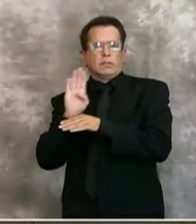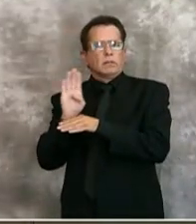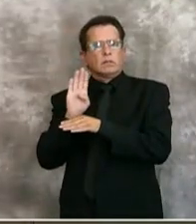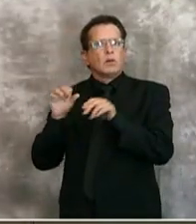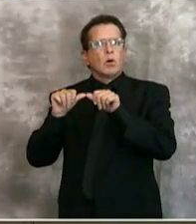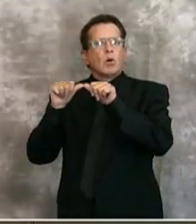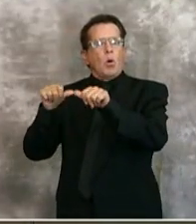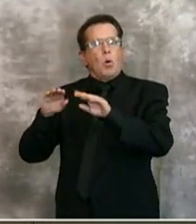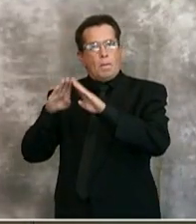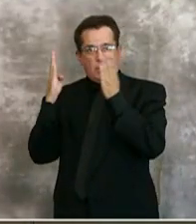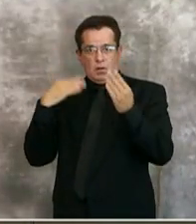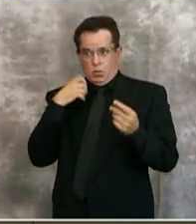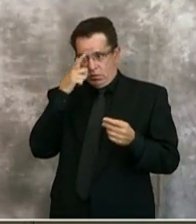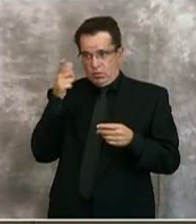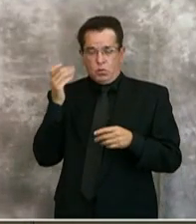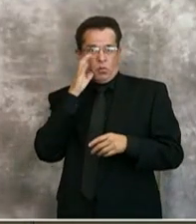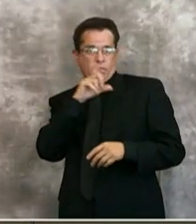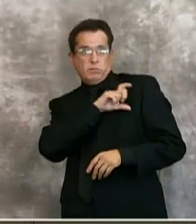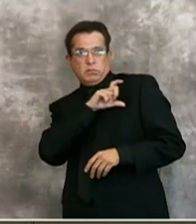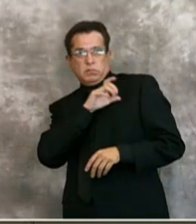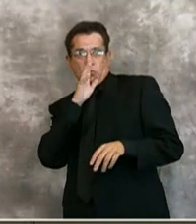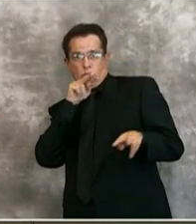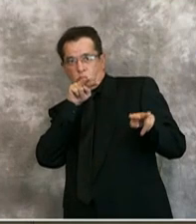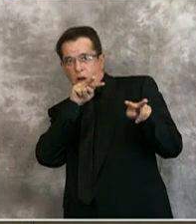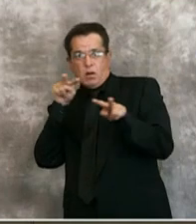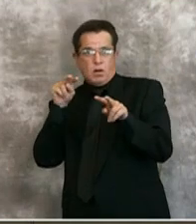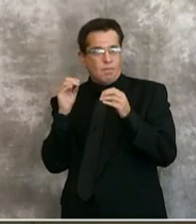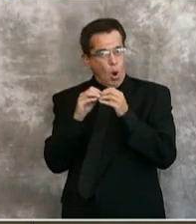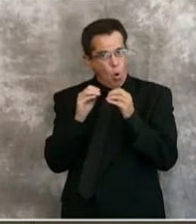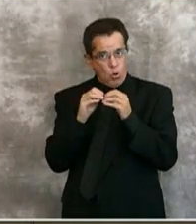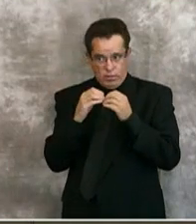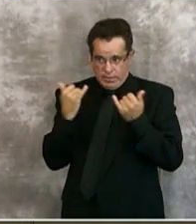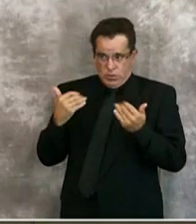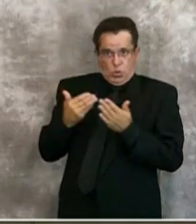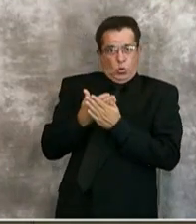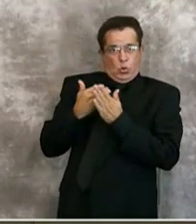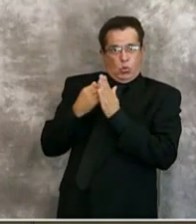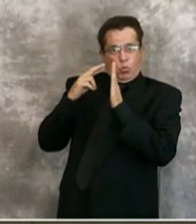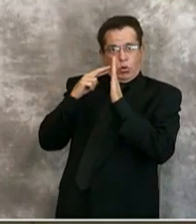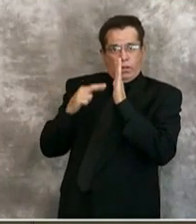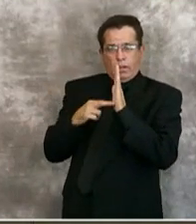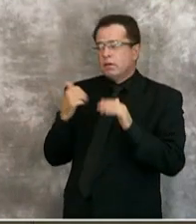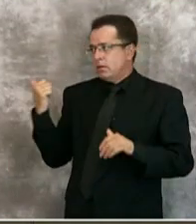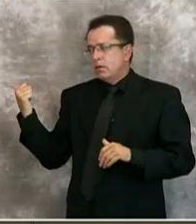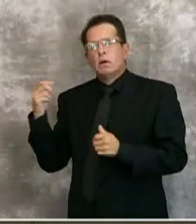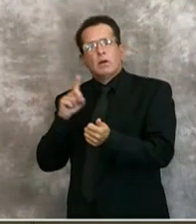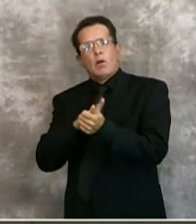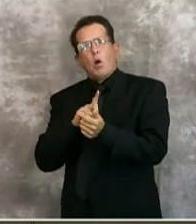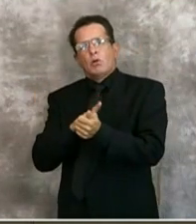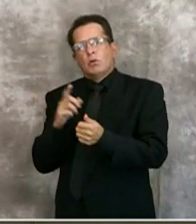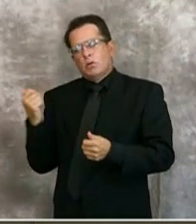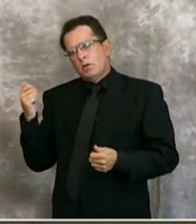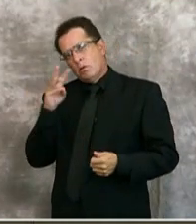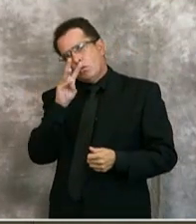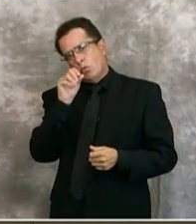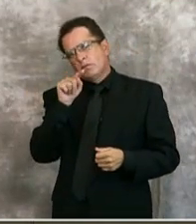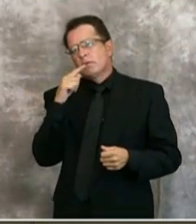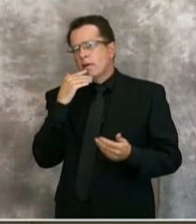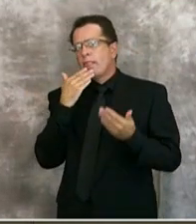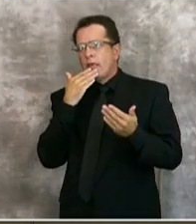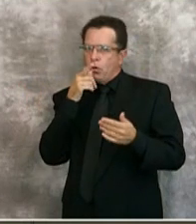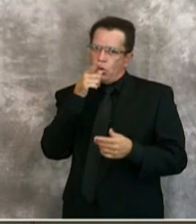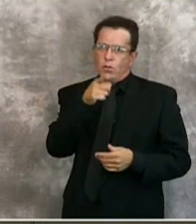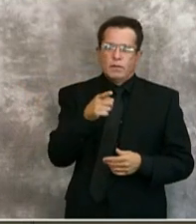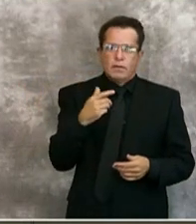Will there be stricter enforcement with the latest restrictions? Well, thank you for bringing that to our attention. Actually,